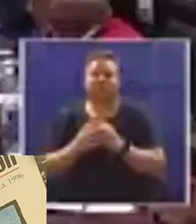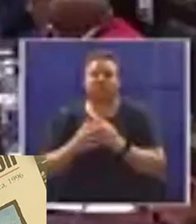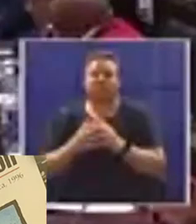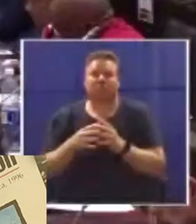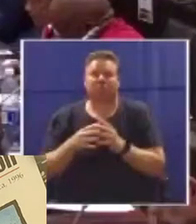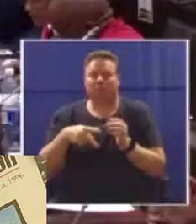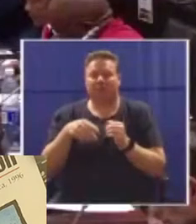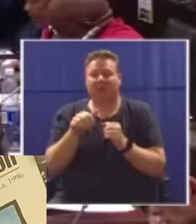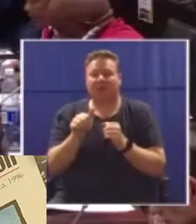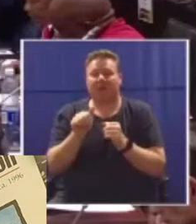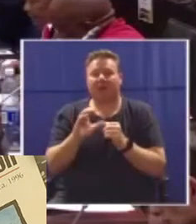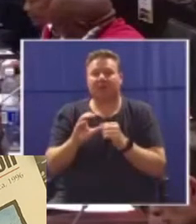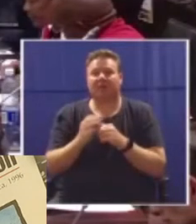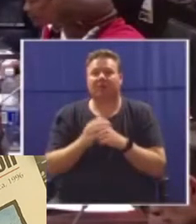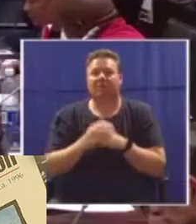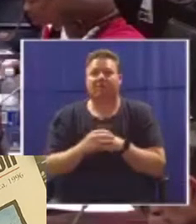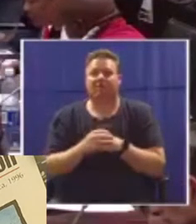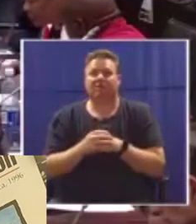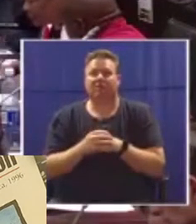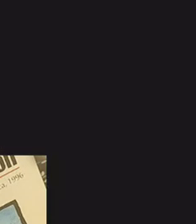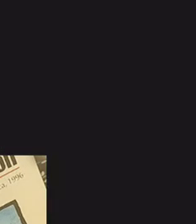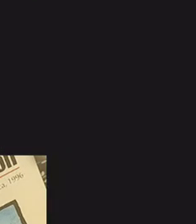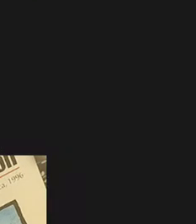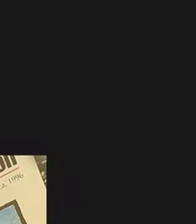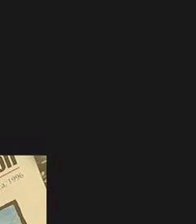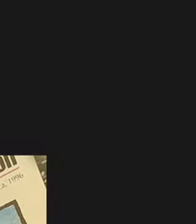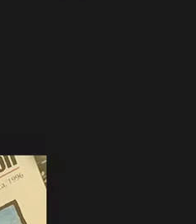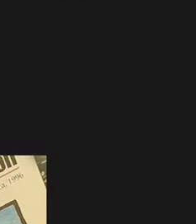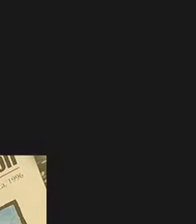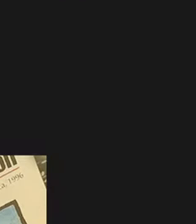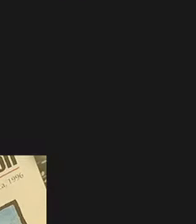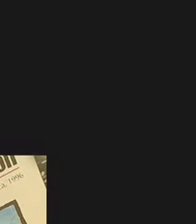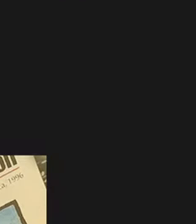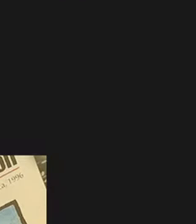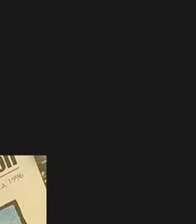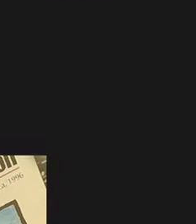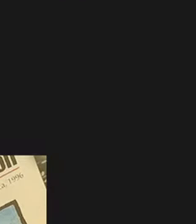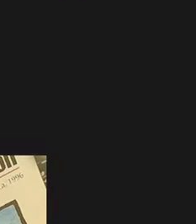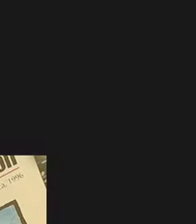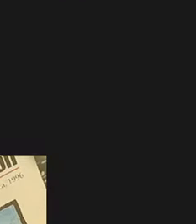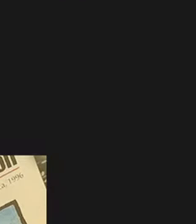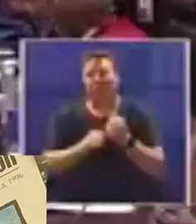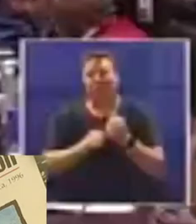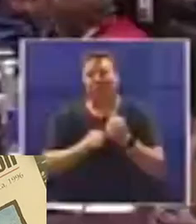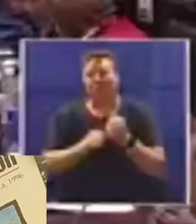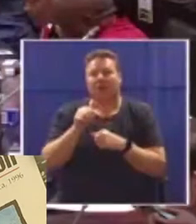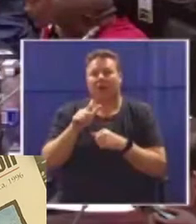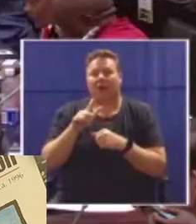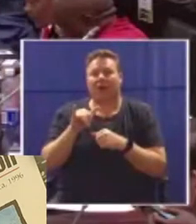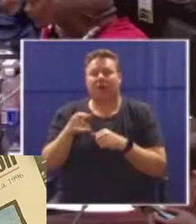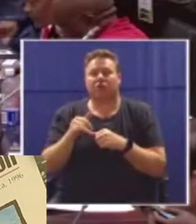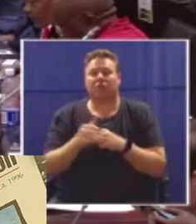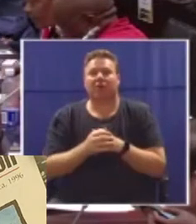The PAC. PAC is voting in support, Chair. Al-Jamaa.